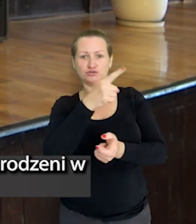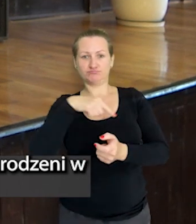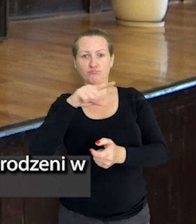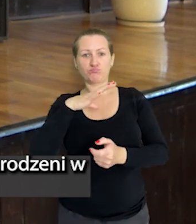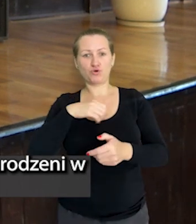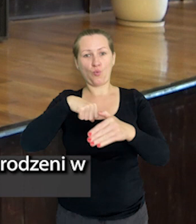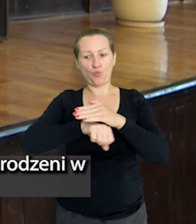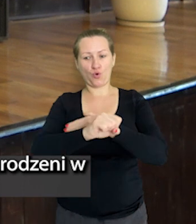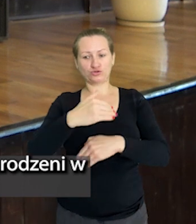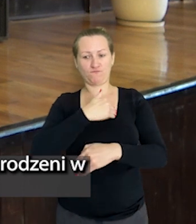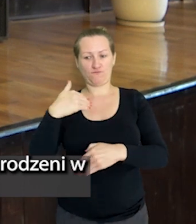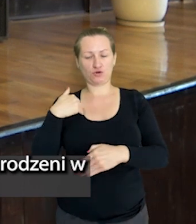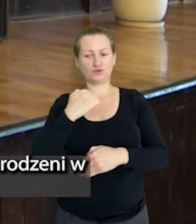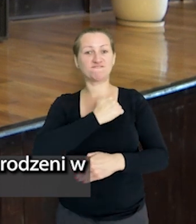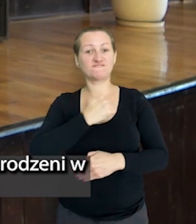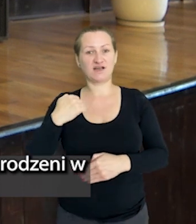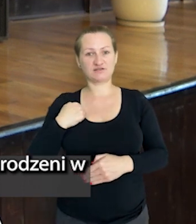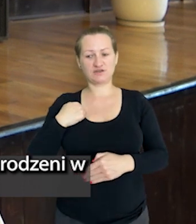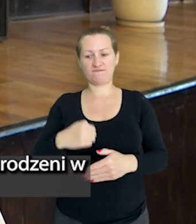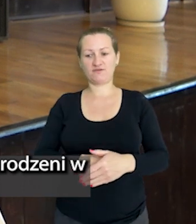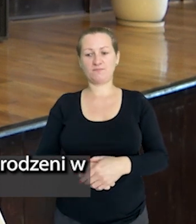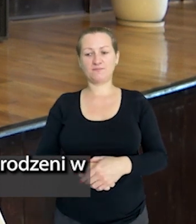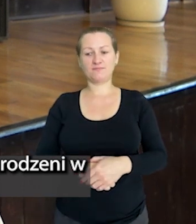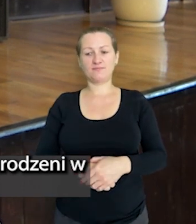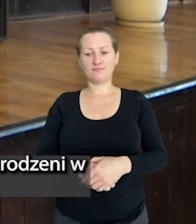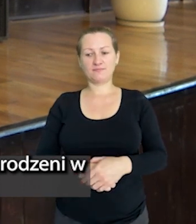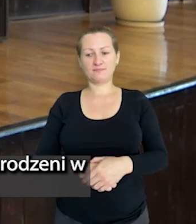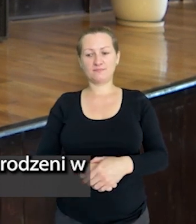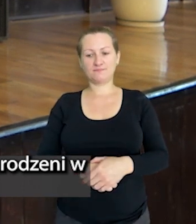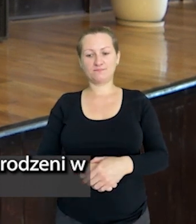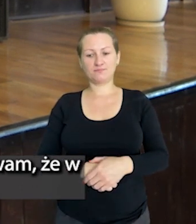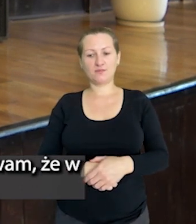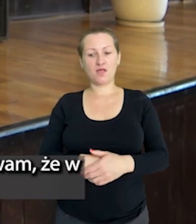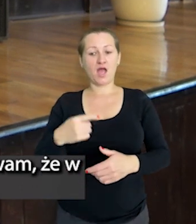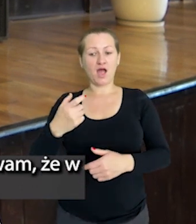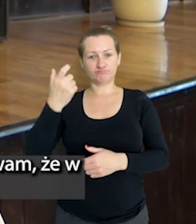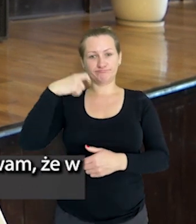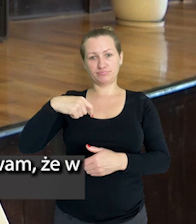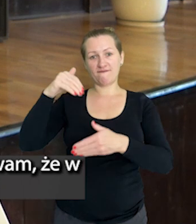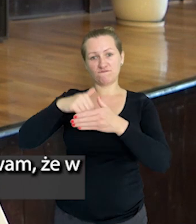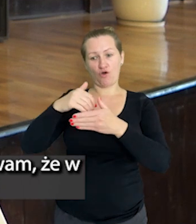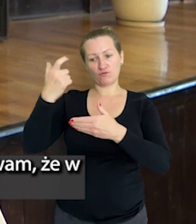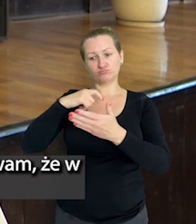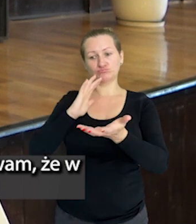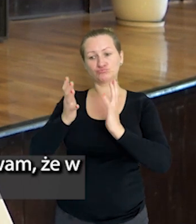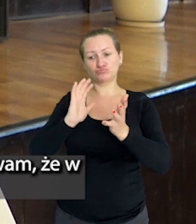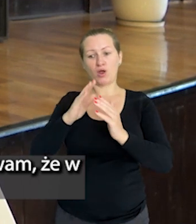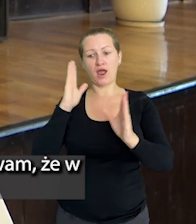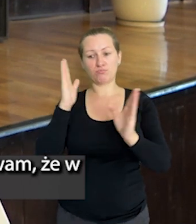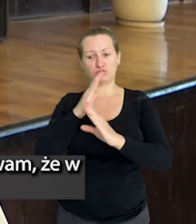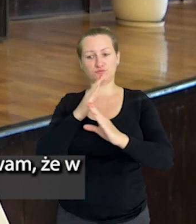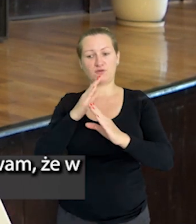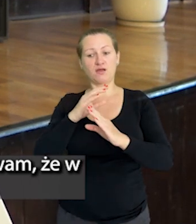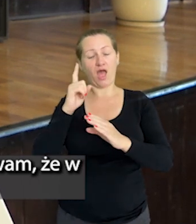father, were all born here in Warsaw and in Poland. And I was raised in